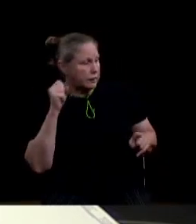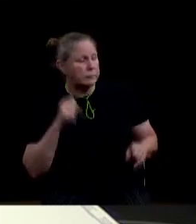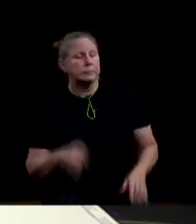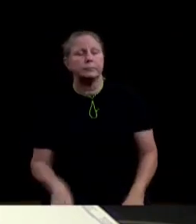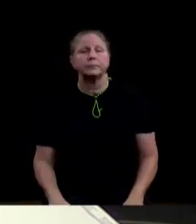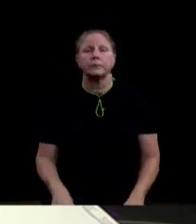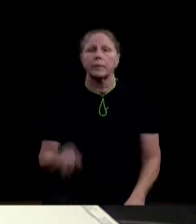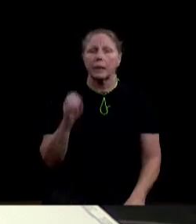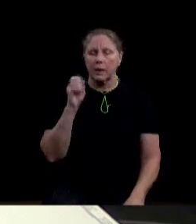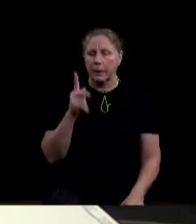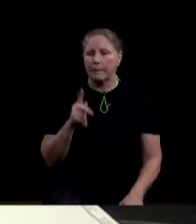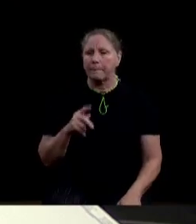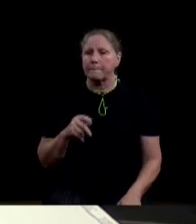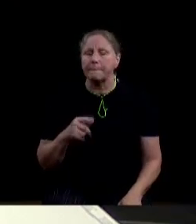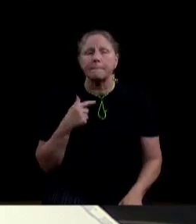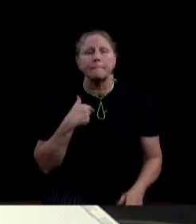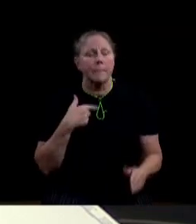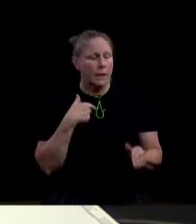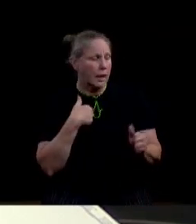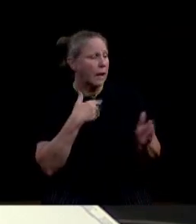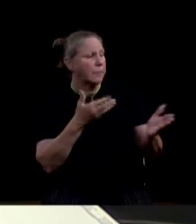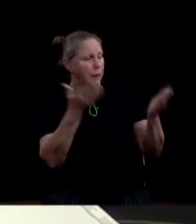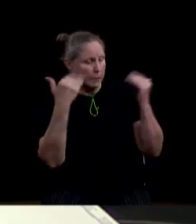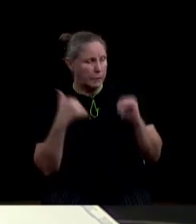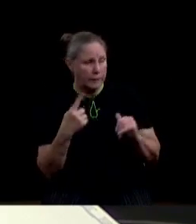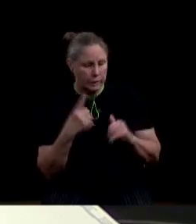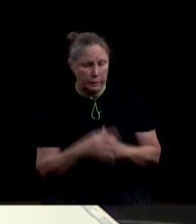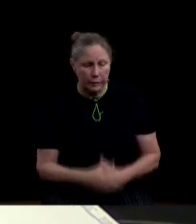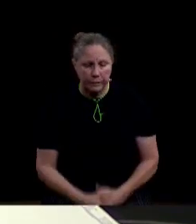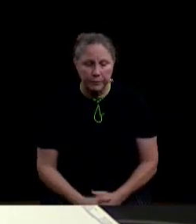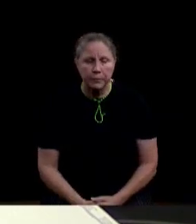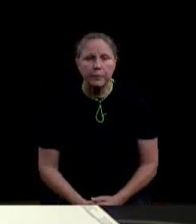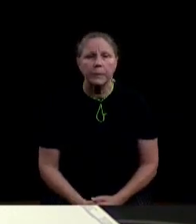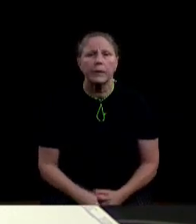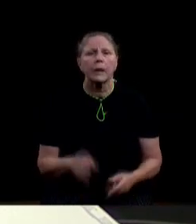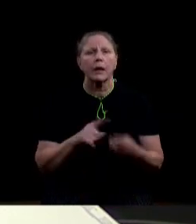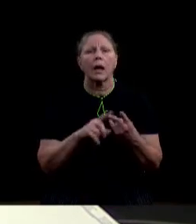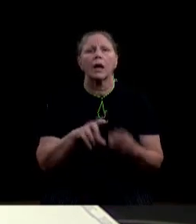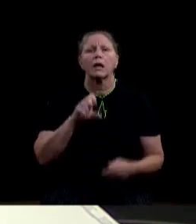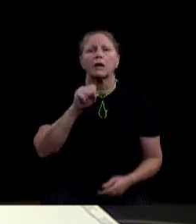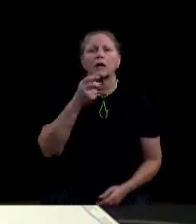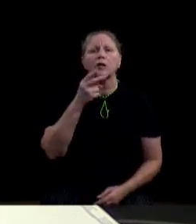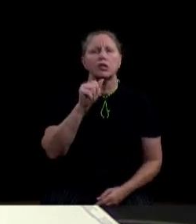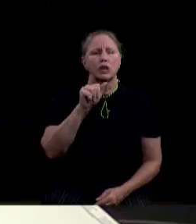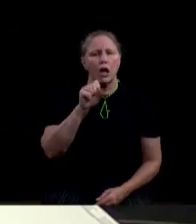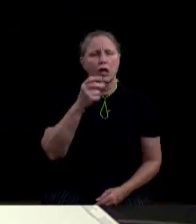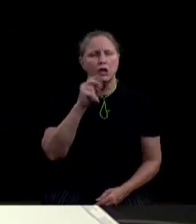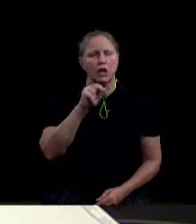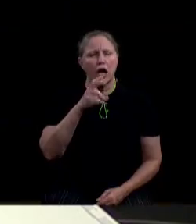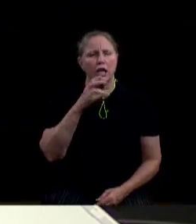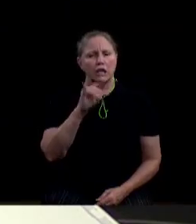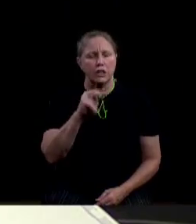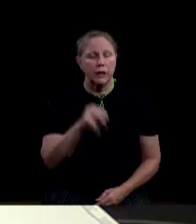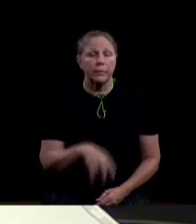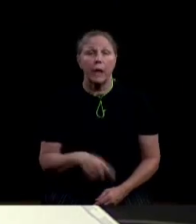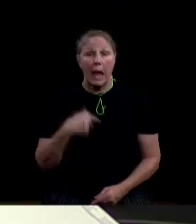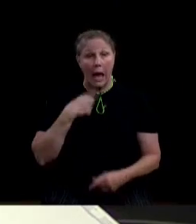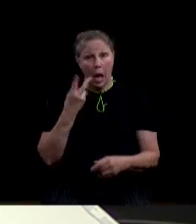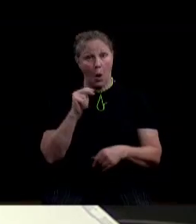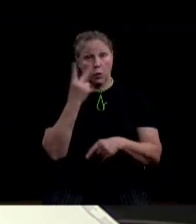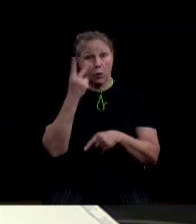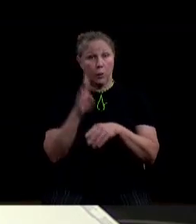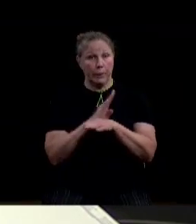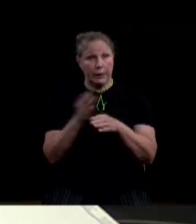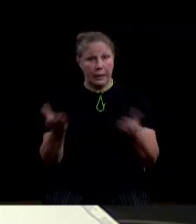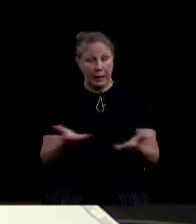please. This is from Zha Chen. As an owner of 2 businesses in Waco, I commend the mayor and city council for taking